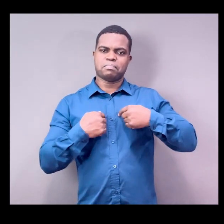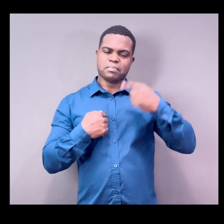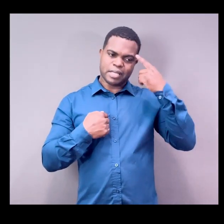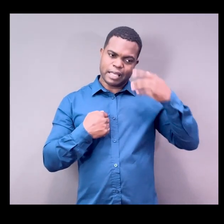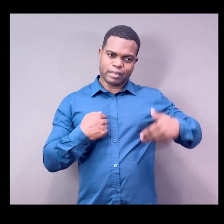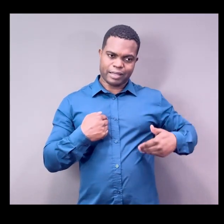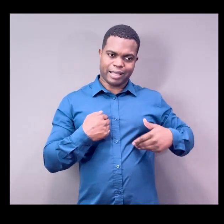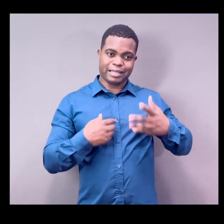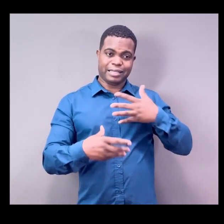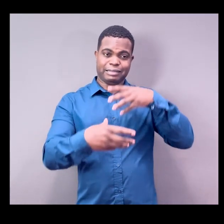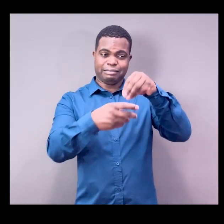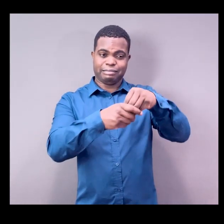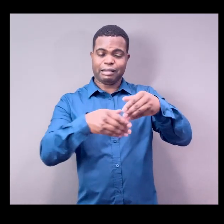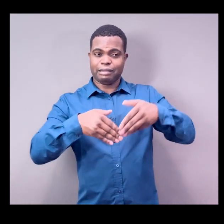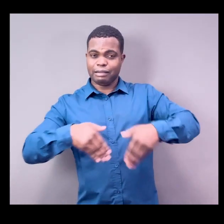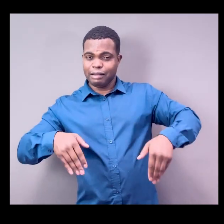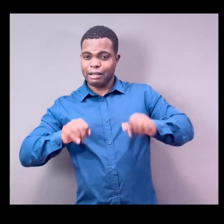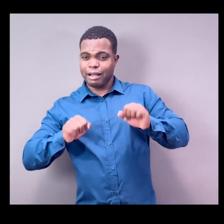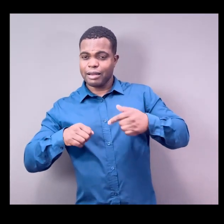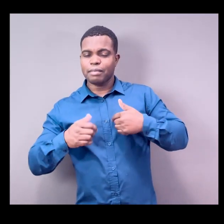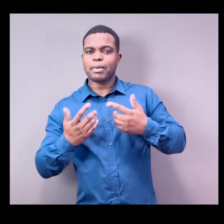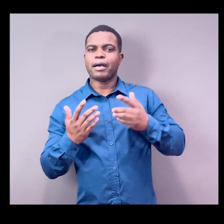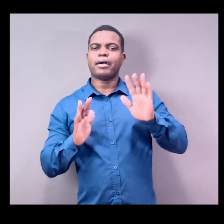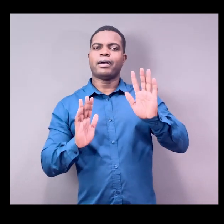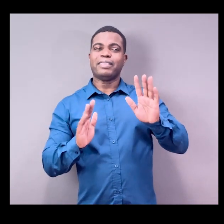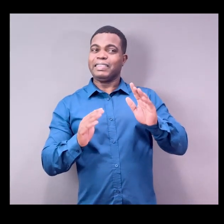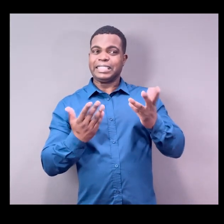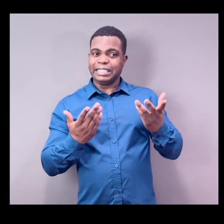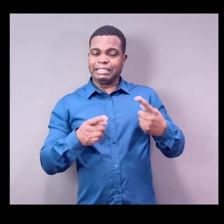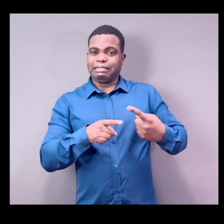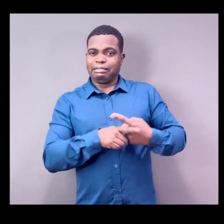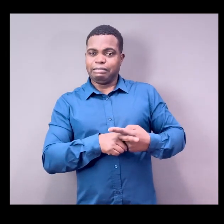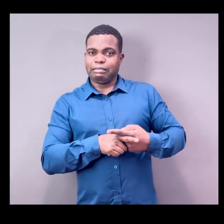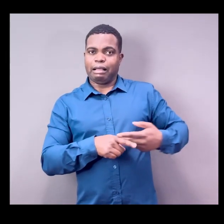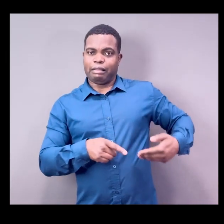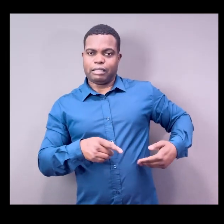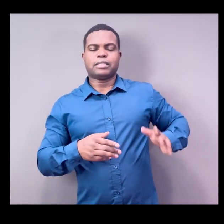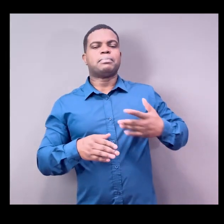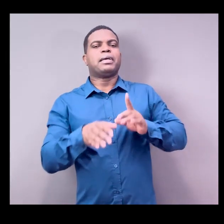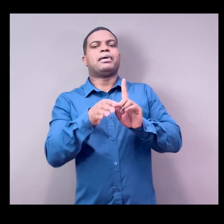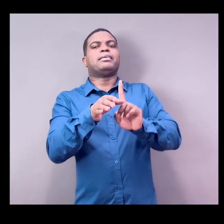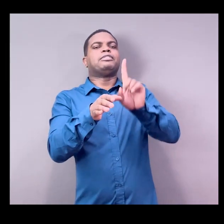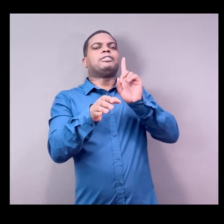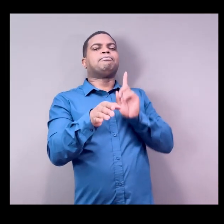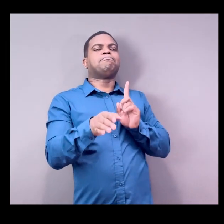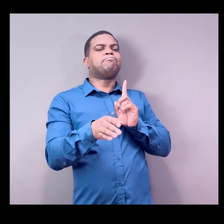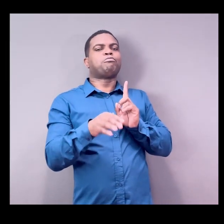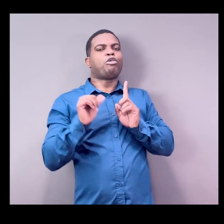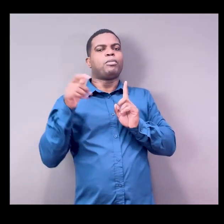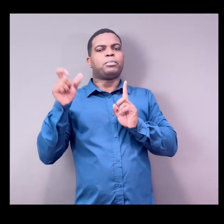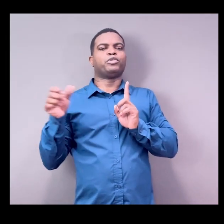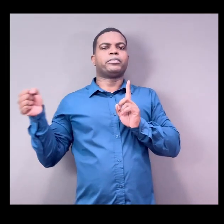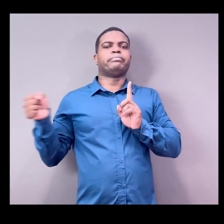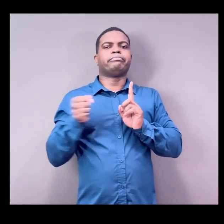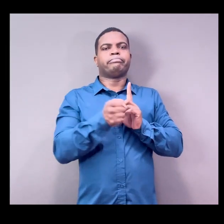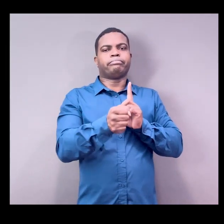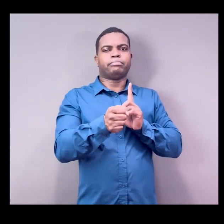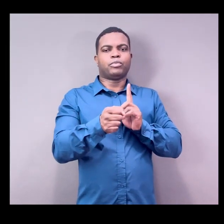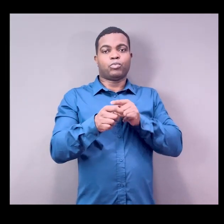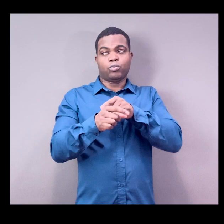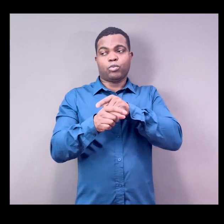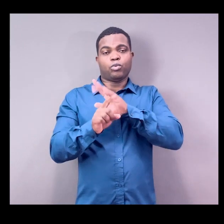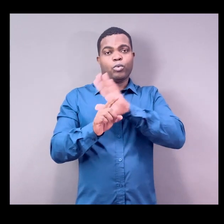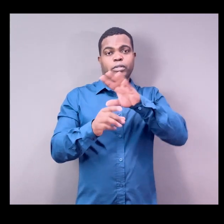So when you want to be ethical, you need to step back and allow somebody that is not a part of